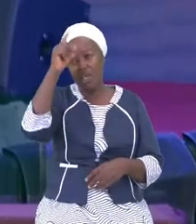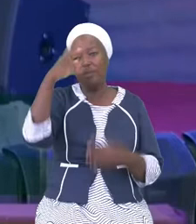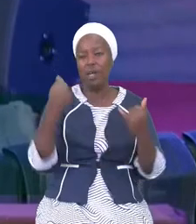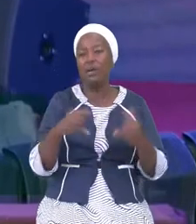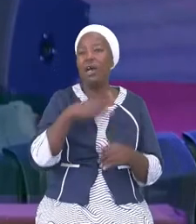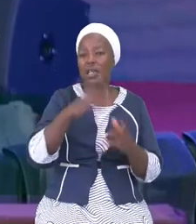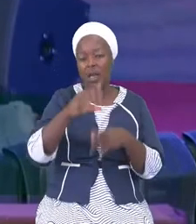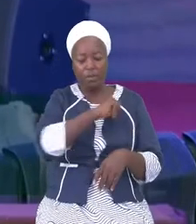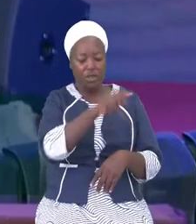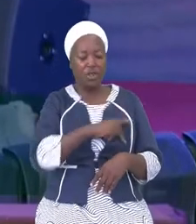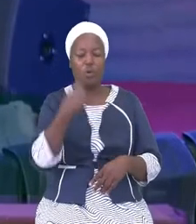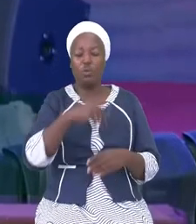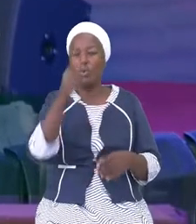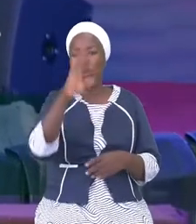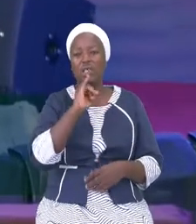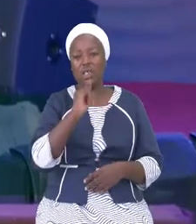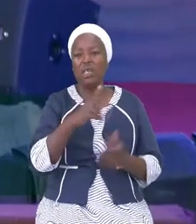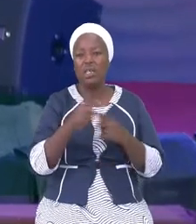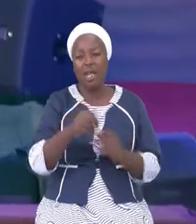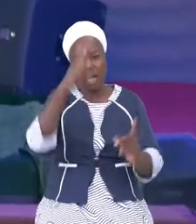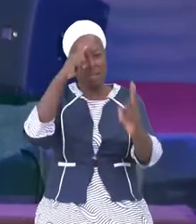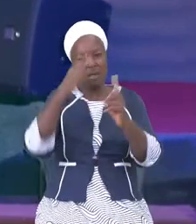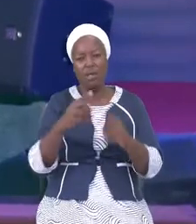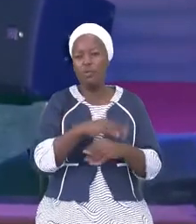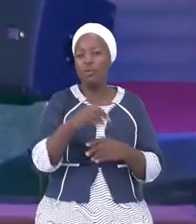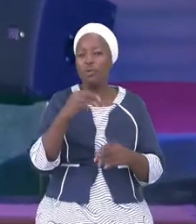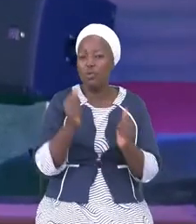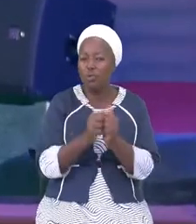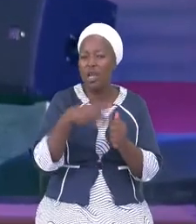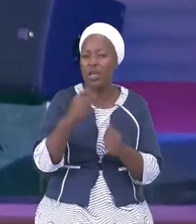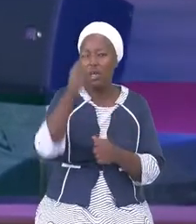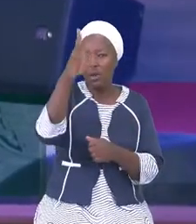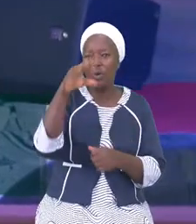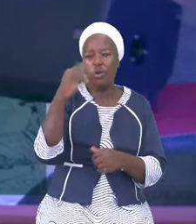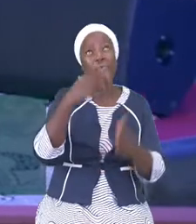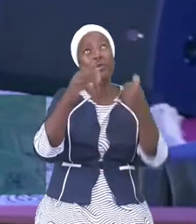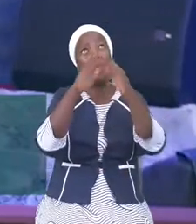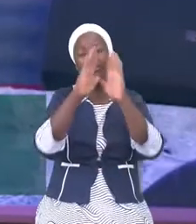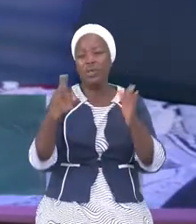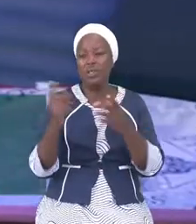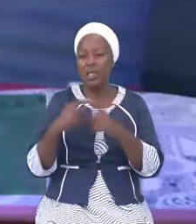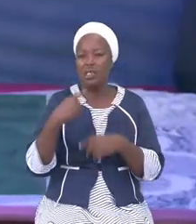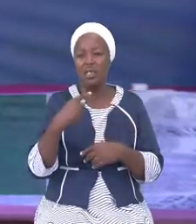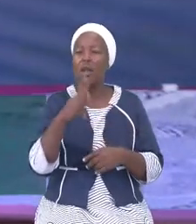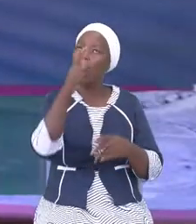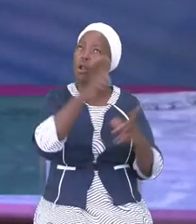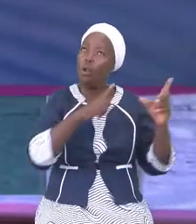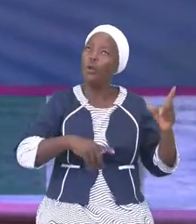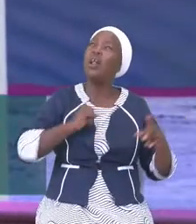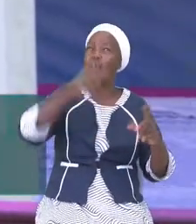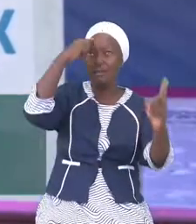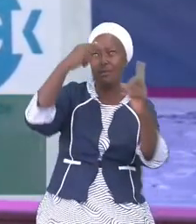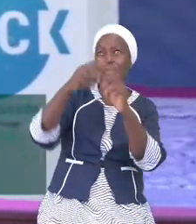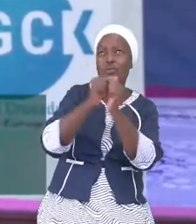is and was agreeable with the God of heaven. He said, Lord, I agree with